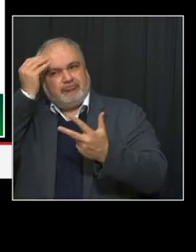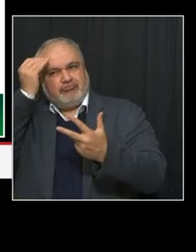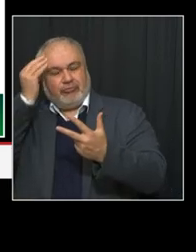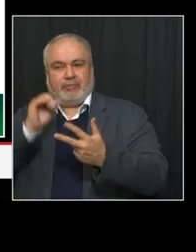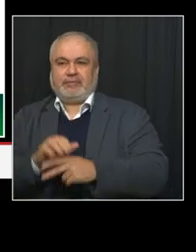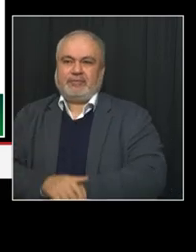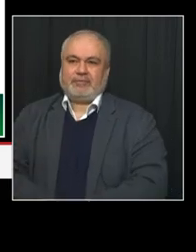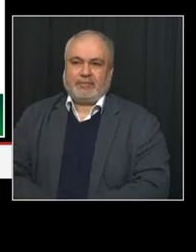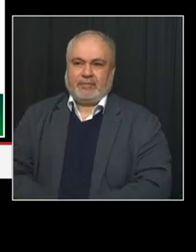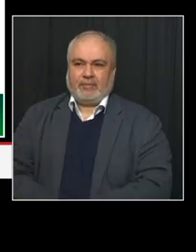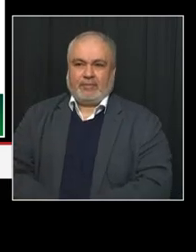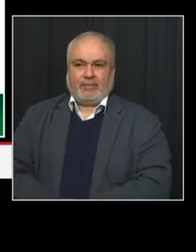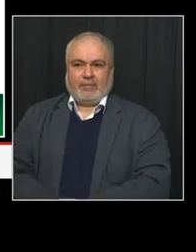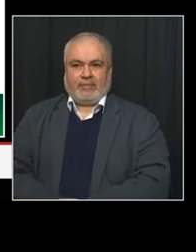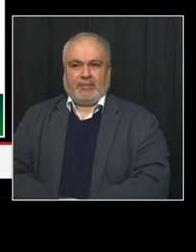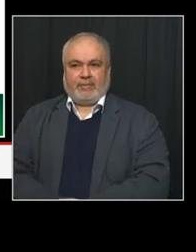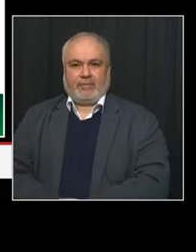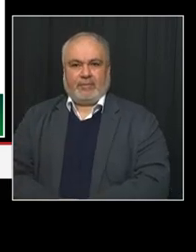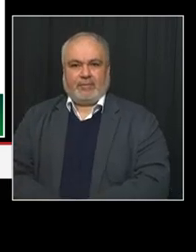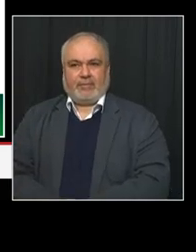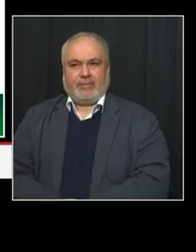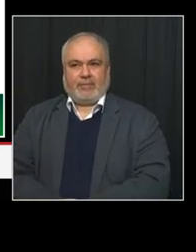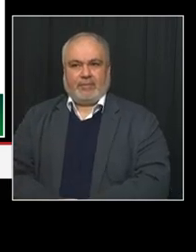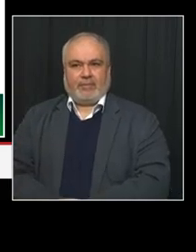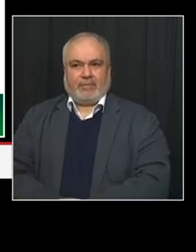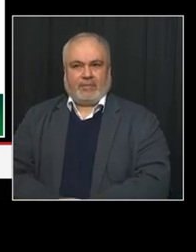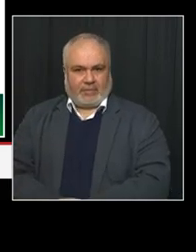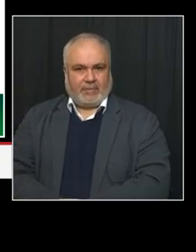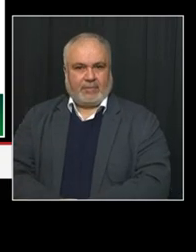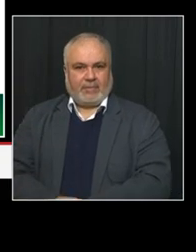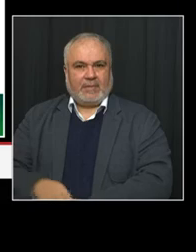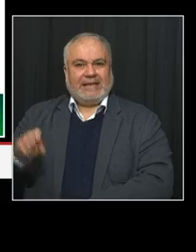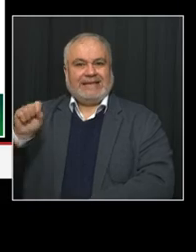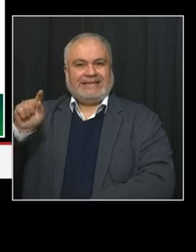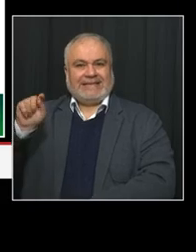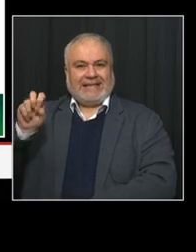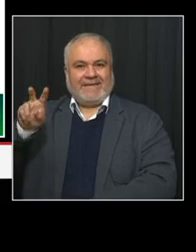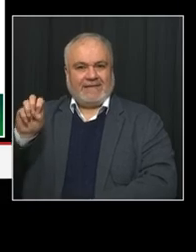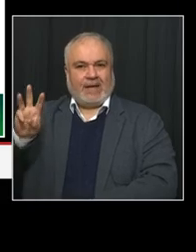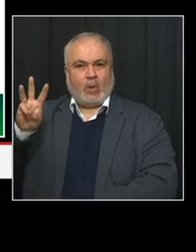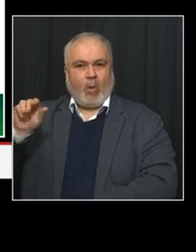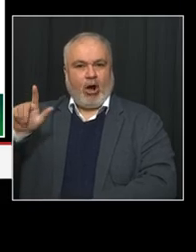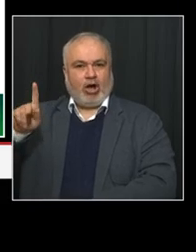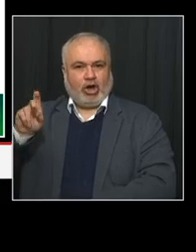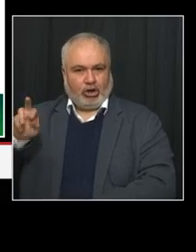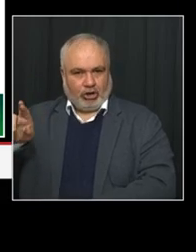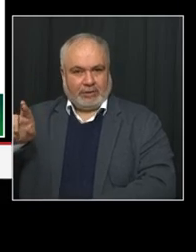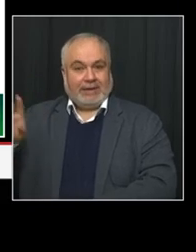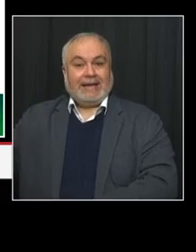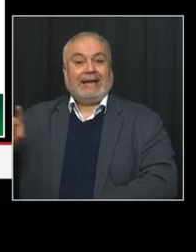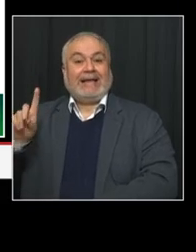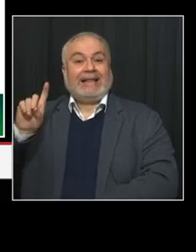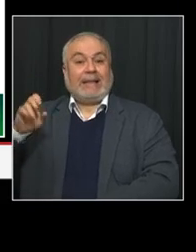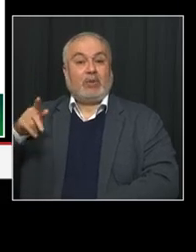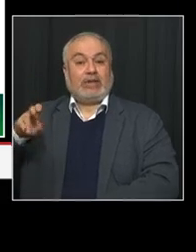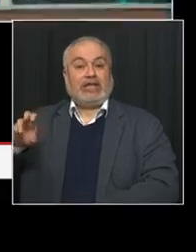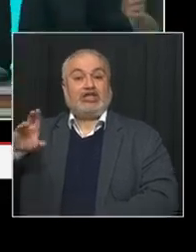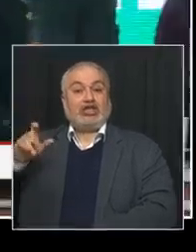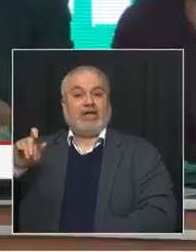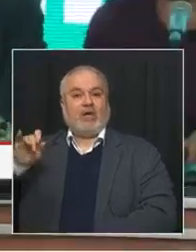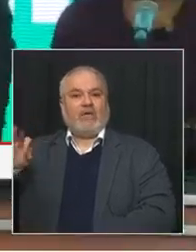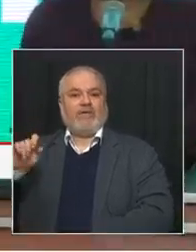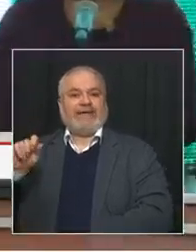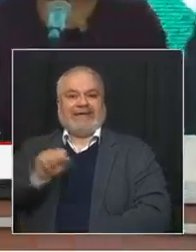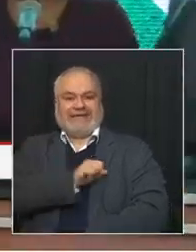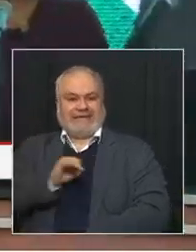Steve to start the discussion. Great. Thank you very much, Jenny. So we're now, our favorite part of this conversation is we're going to hear from you. So